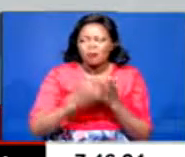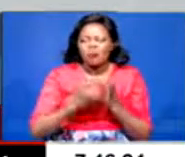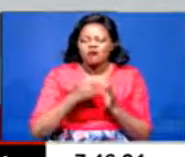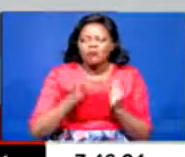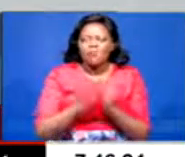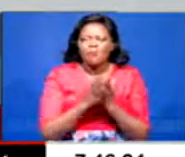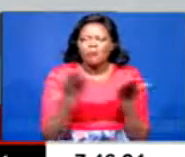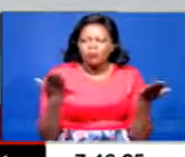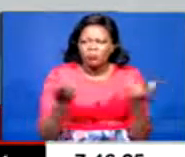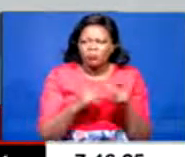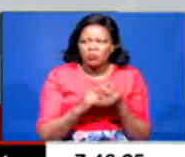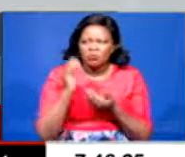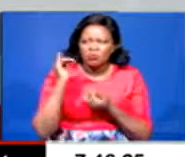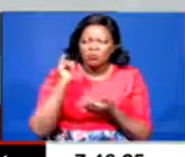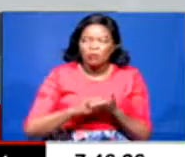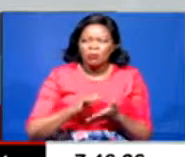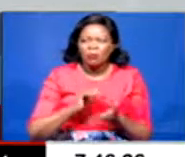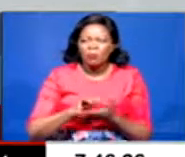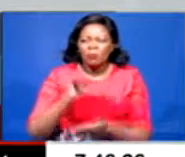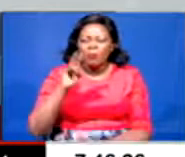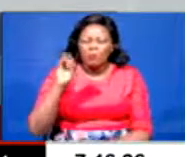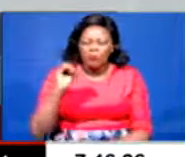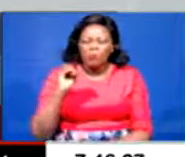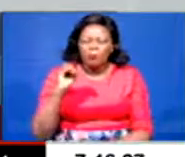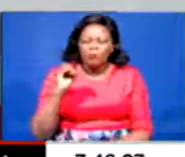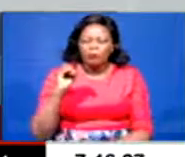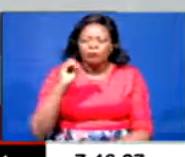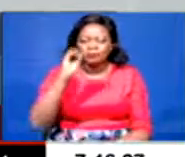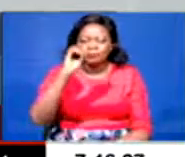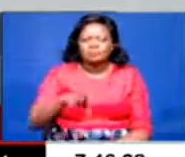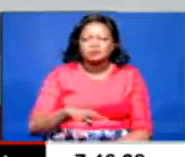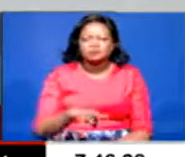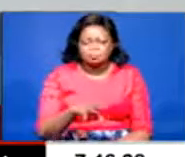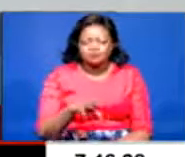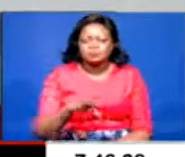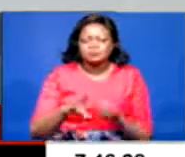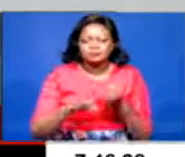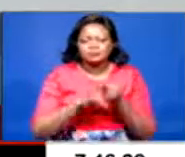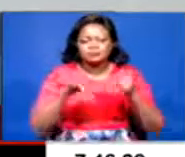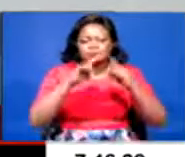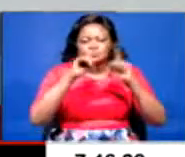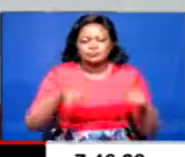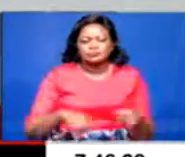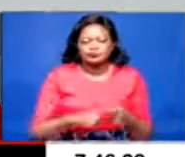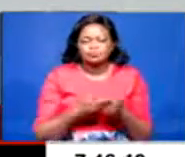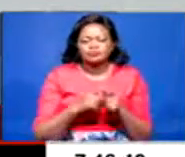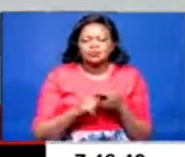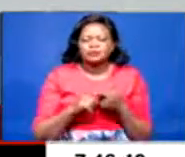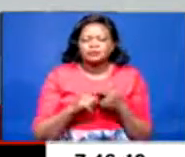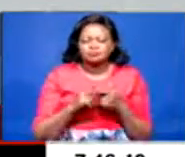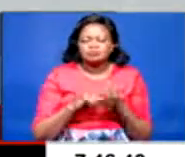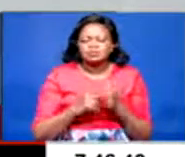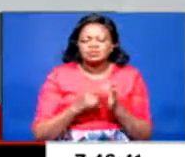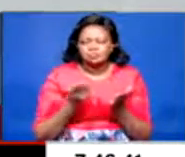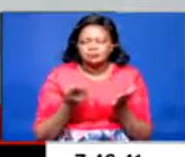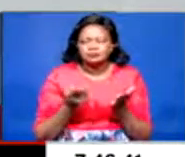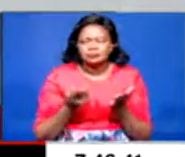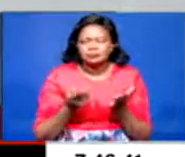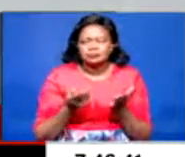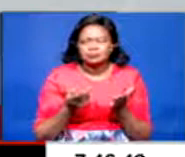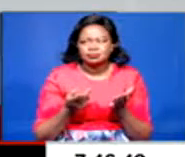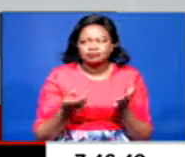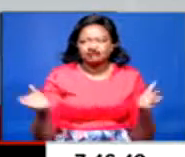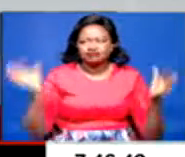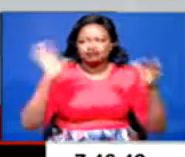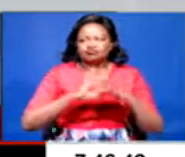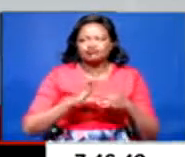expect 120 ballots to have been cast in each of the 6 boxes. So it was supposed to, at the end of the day, the reconciliation was